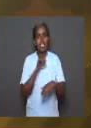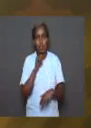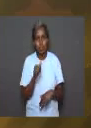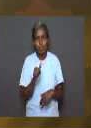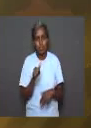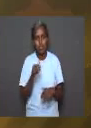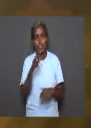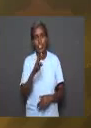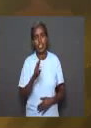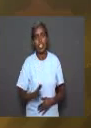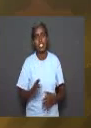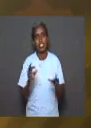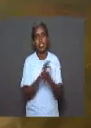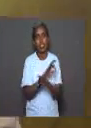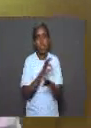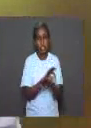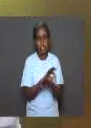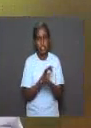of rational functions.